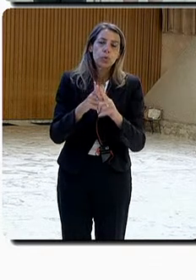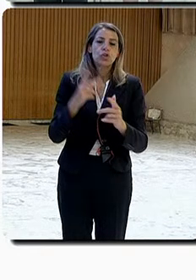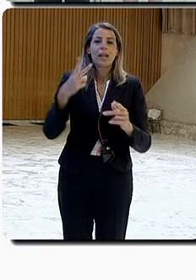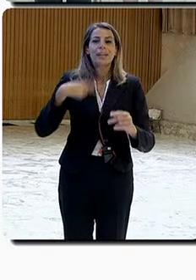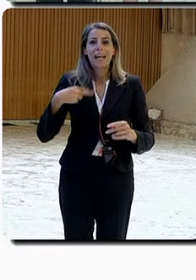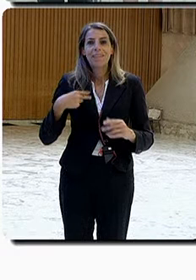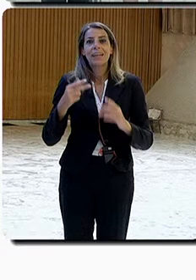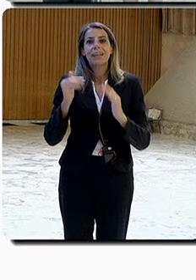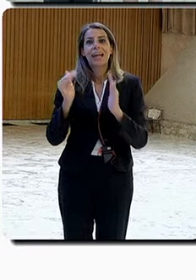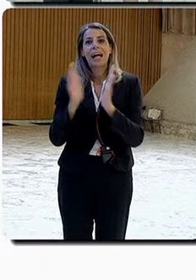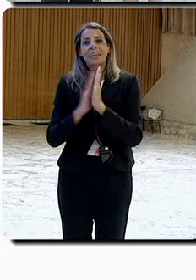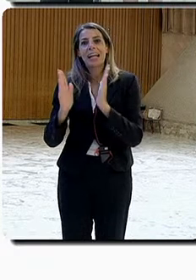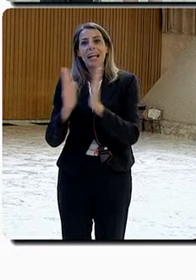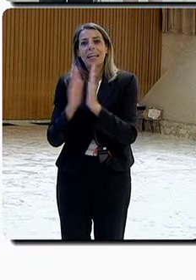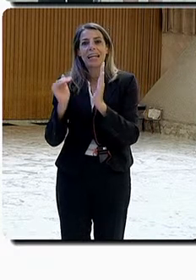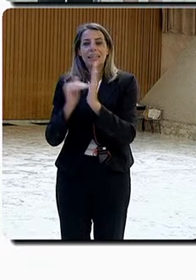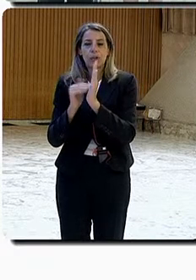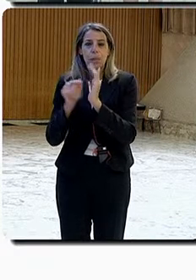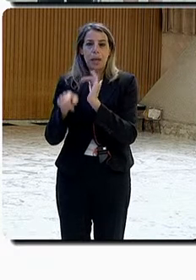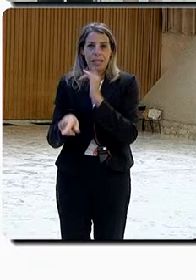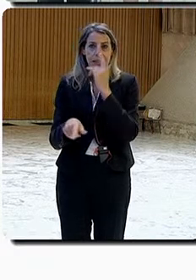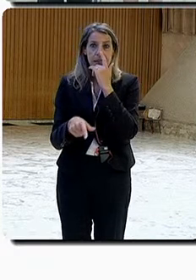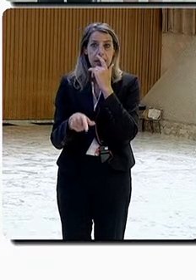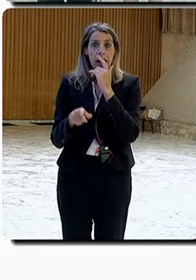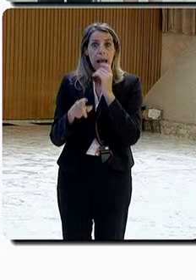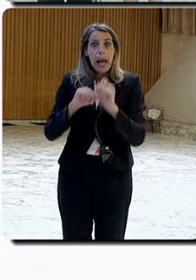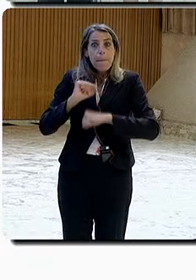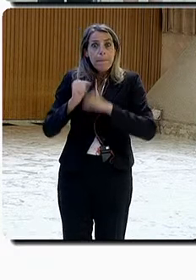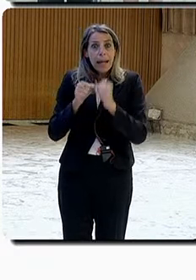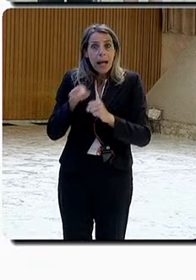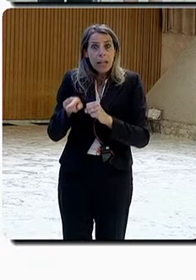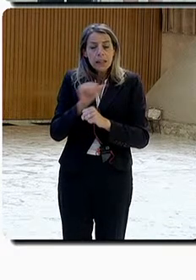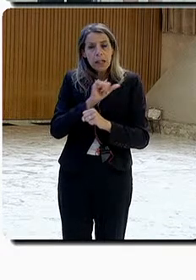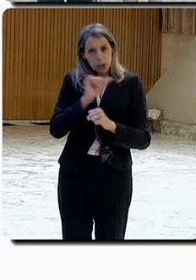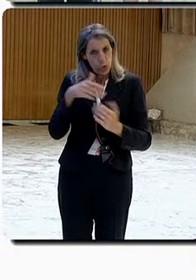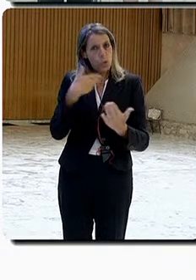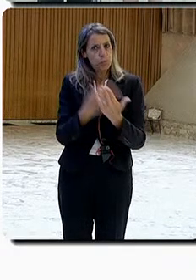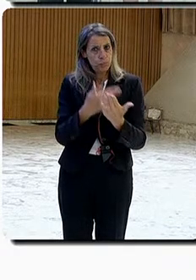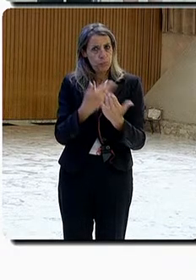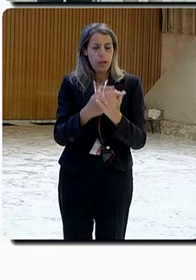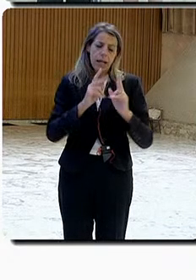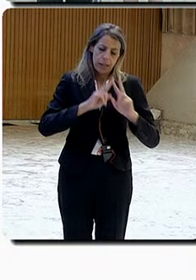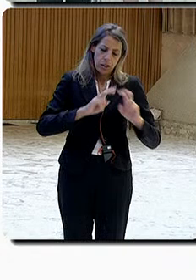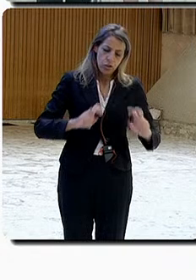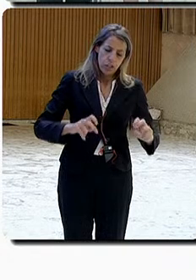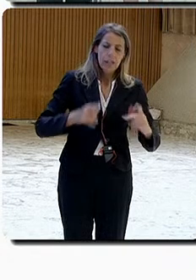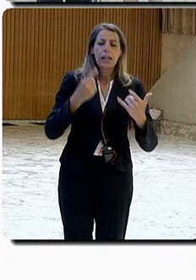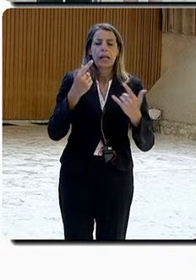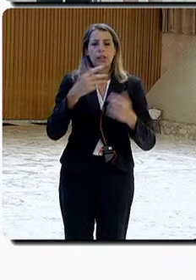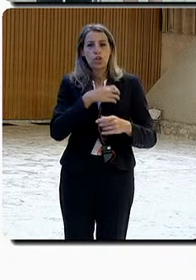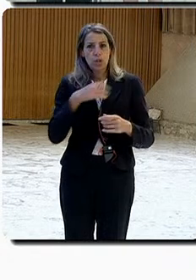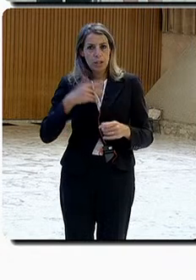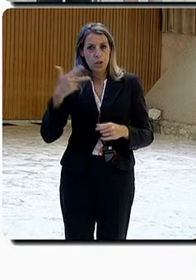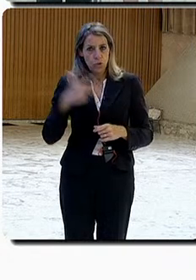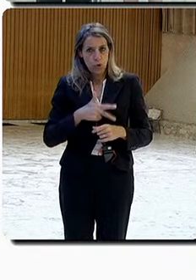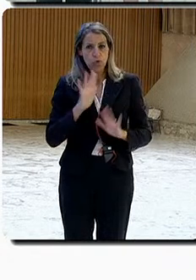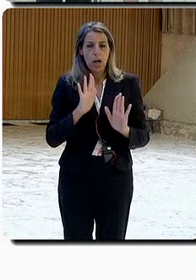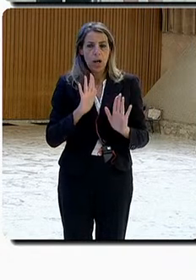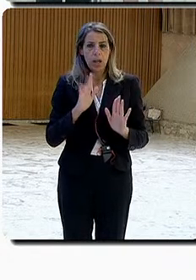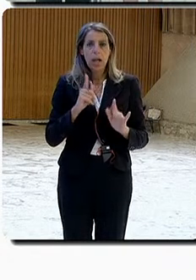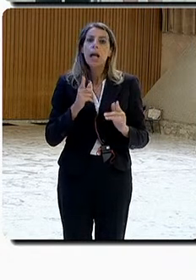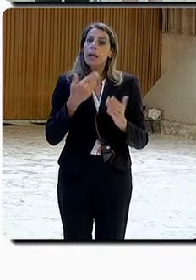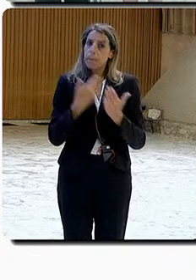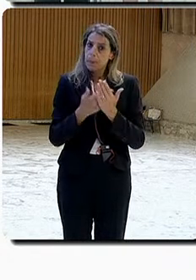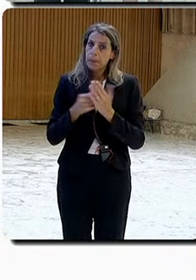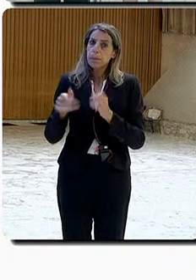human family. These practices have not only been shown by social science research to enable families